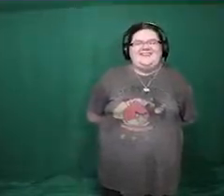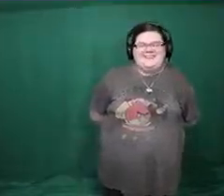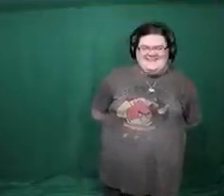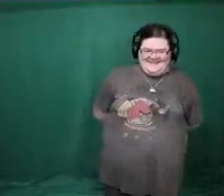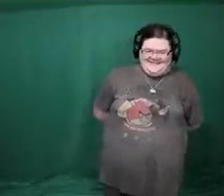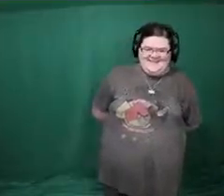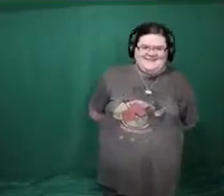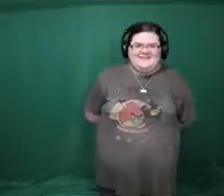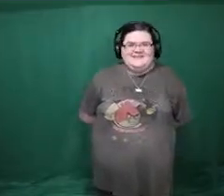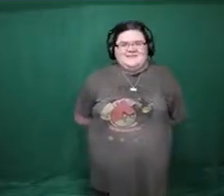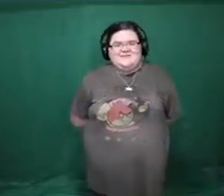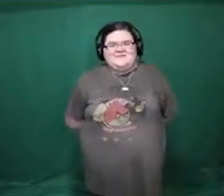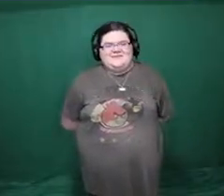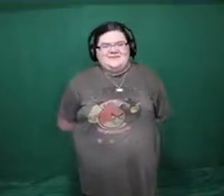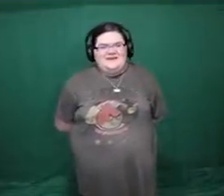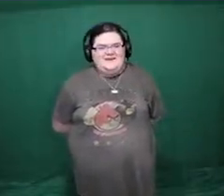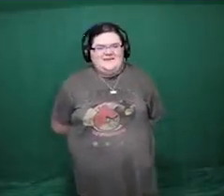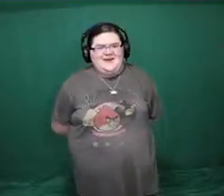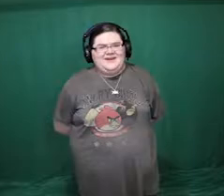Ethan.